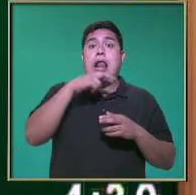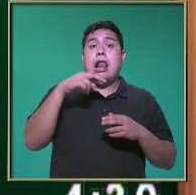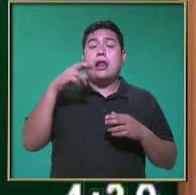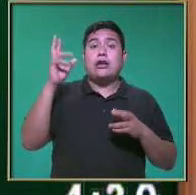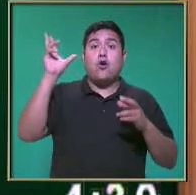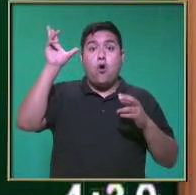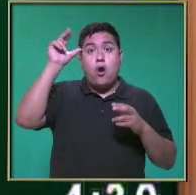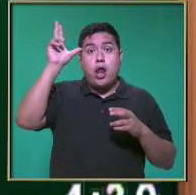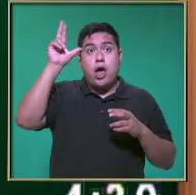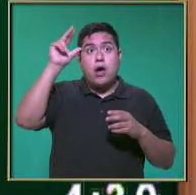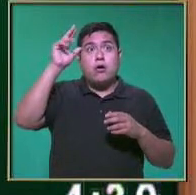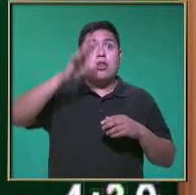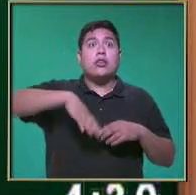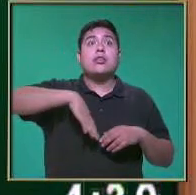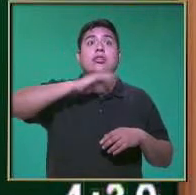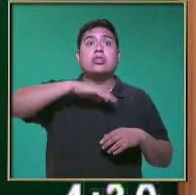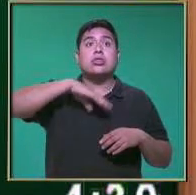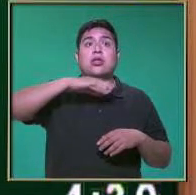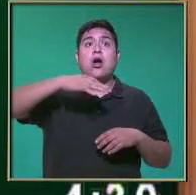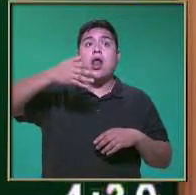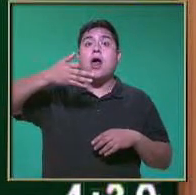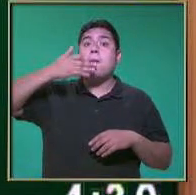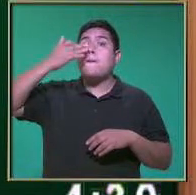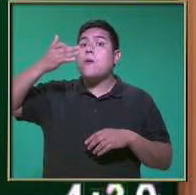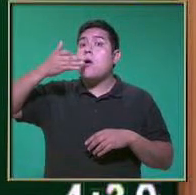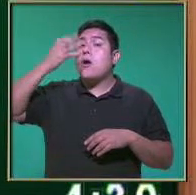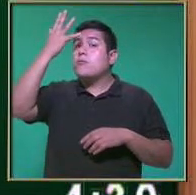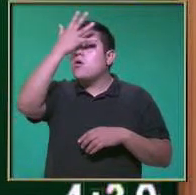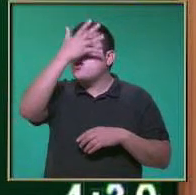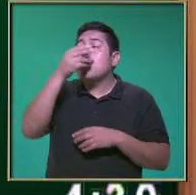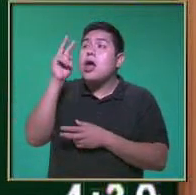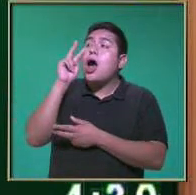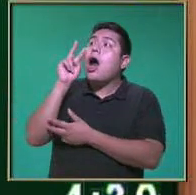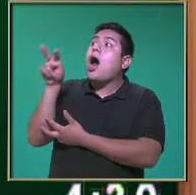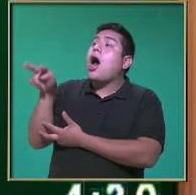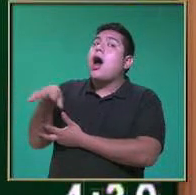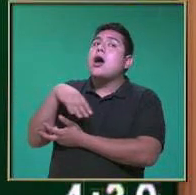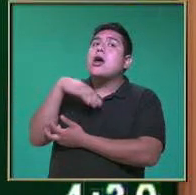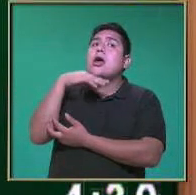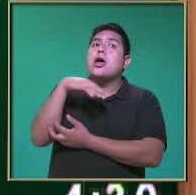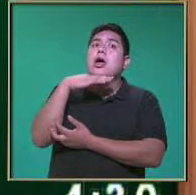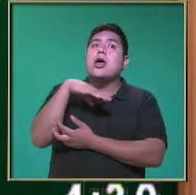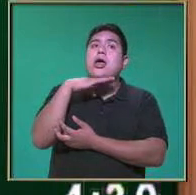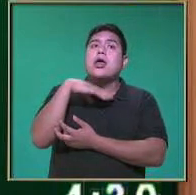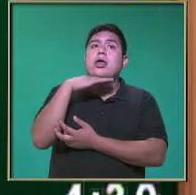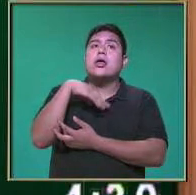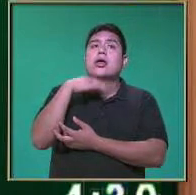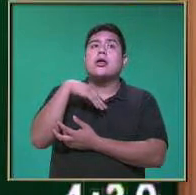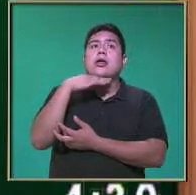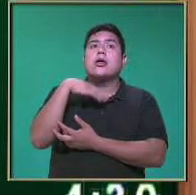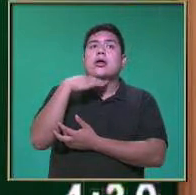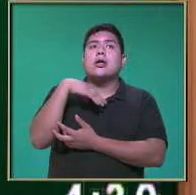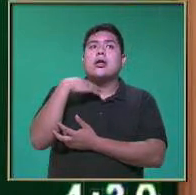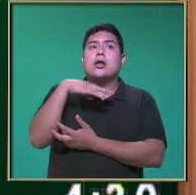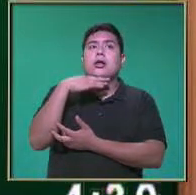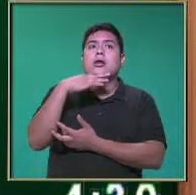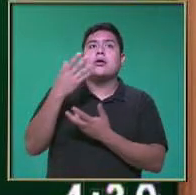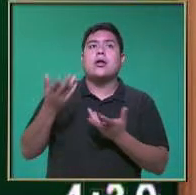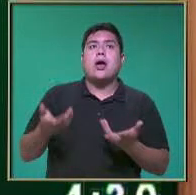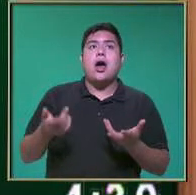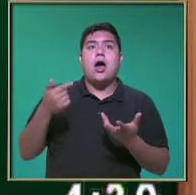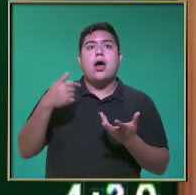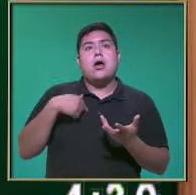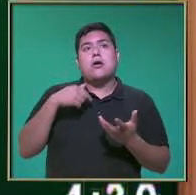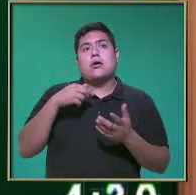tortoise. I can play in the field, and then I'll catch up." So the hare stopped in the field, played,